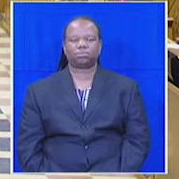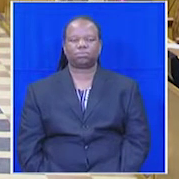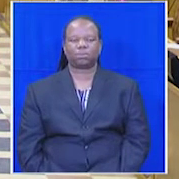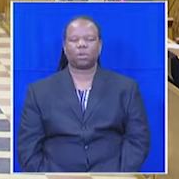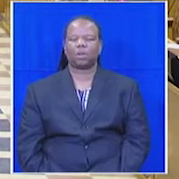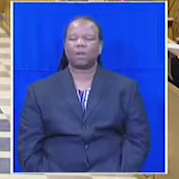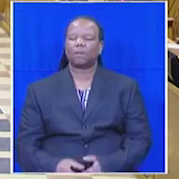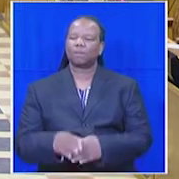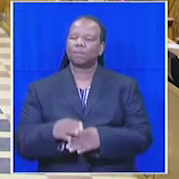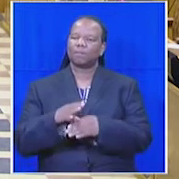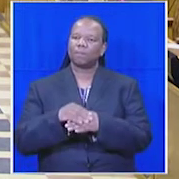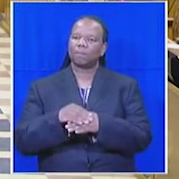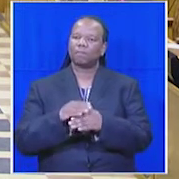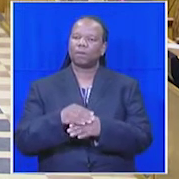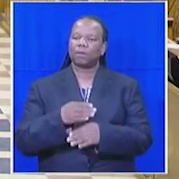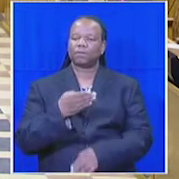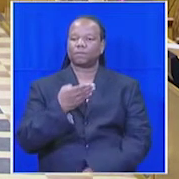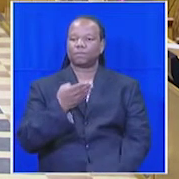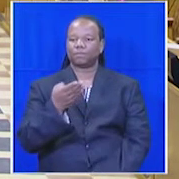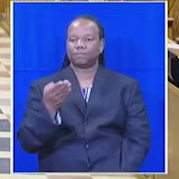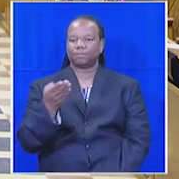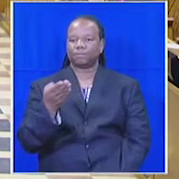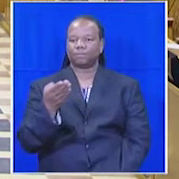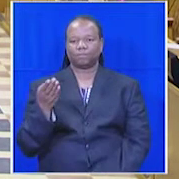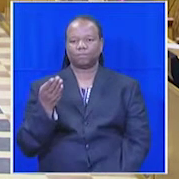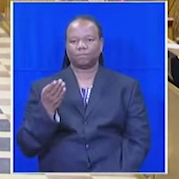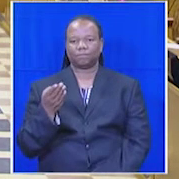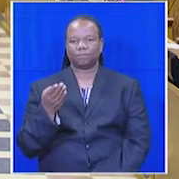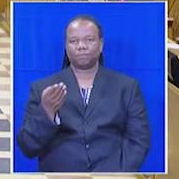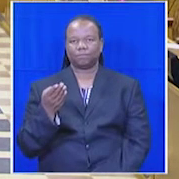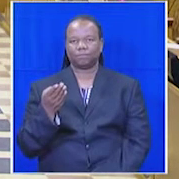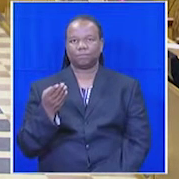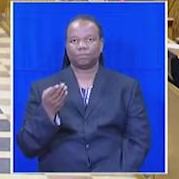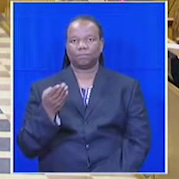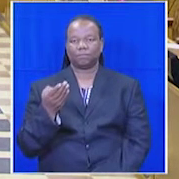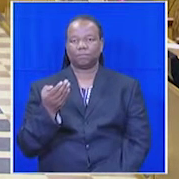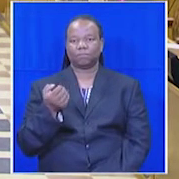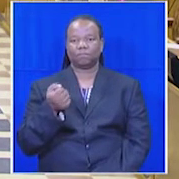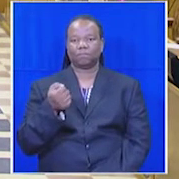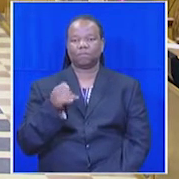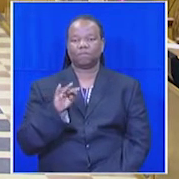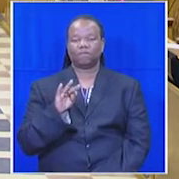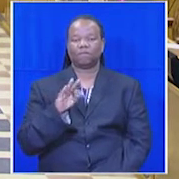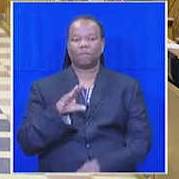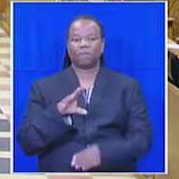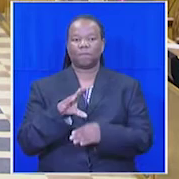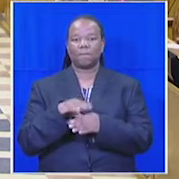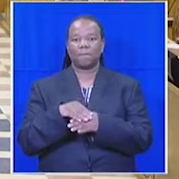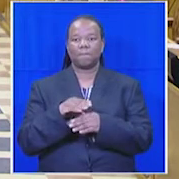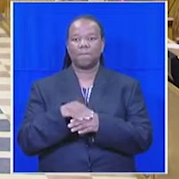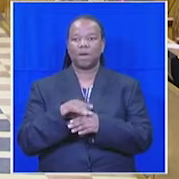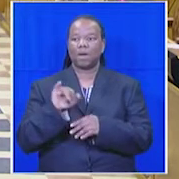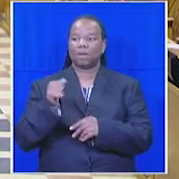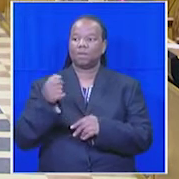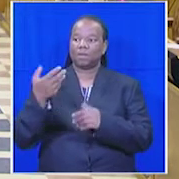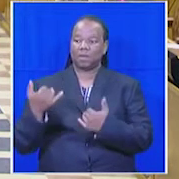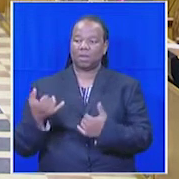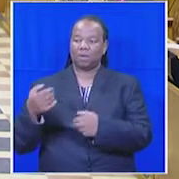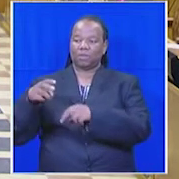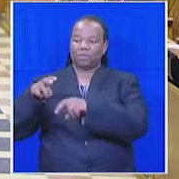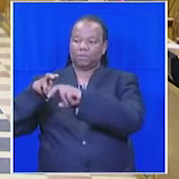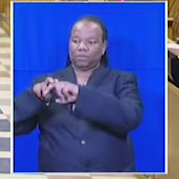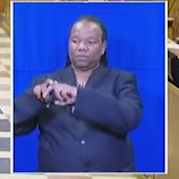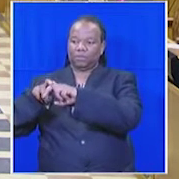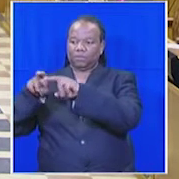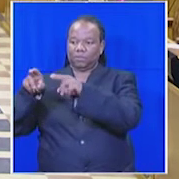Honorable members, I am told even if the member is seated at his desk, I can